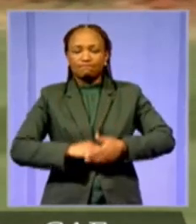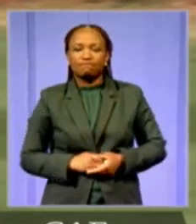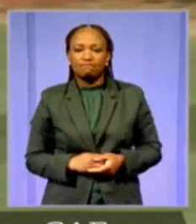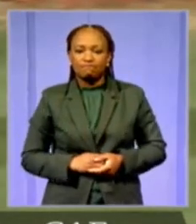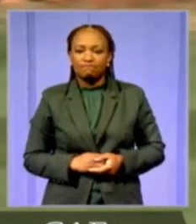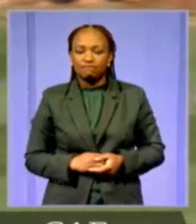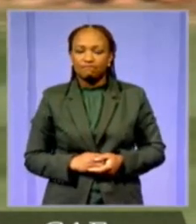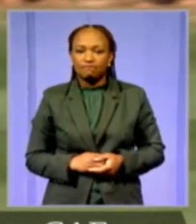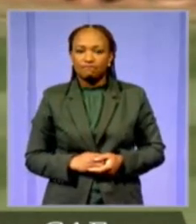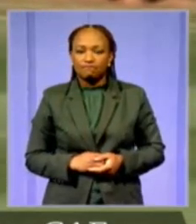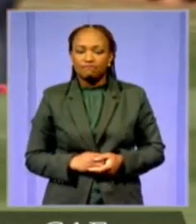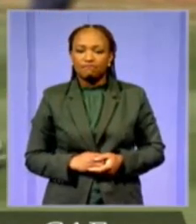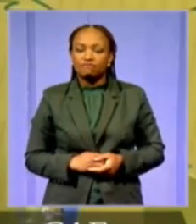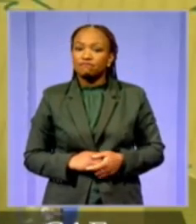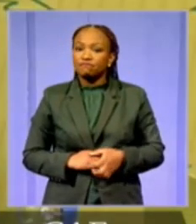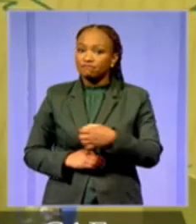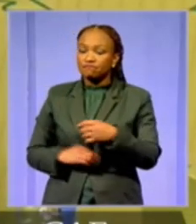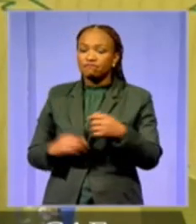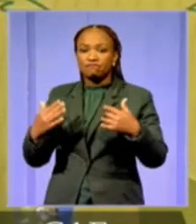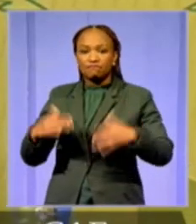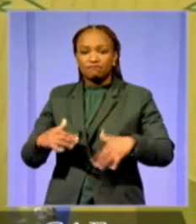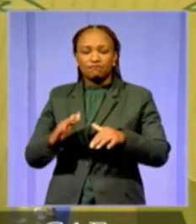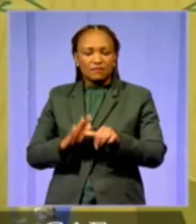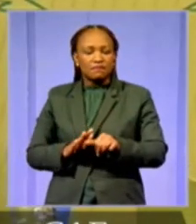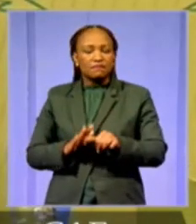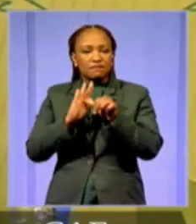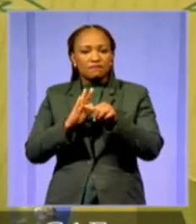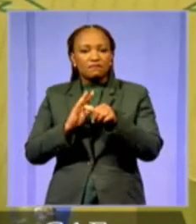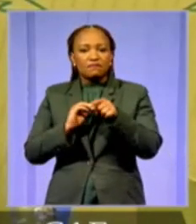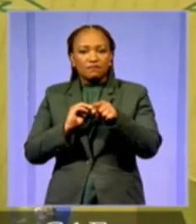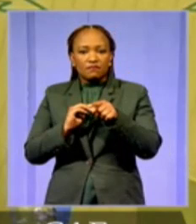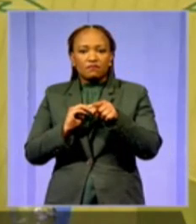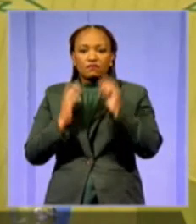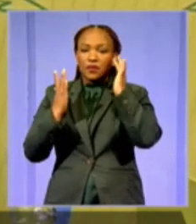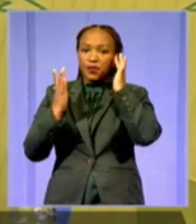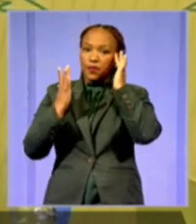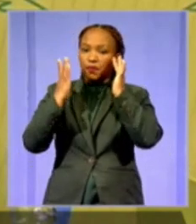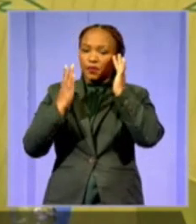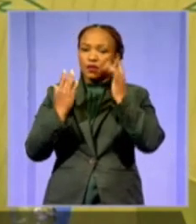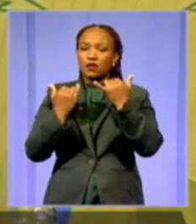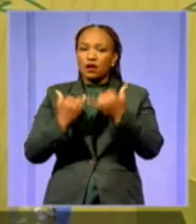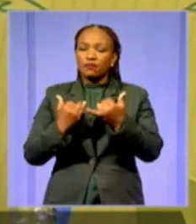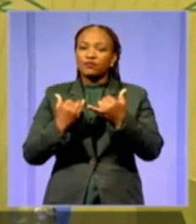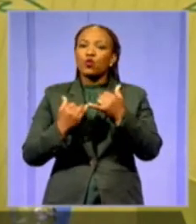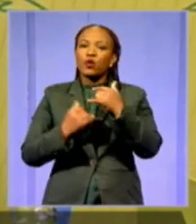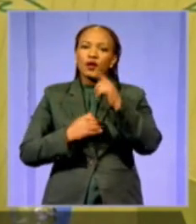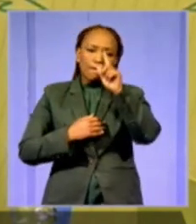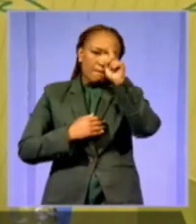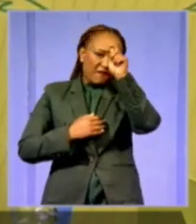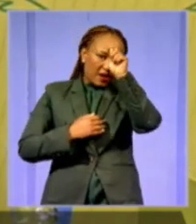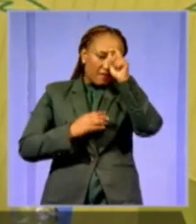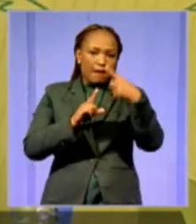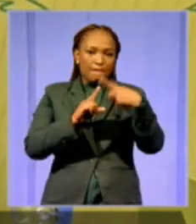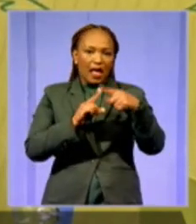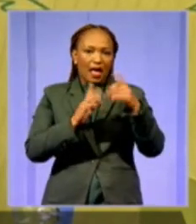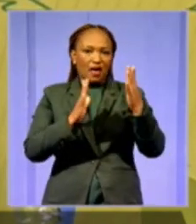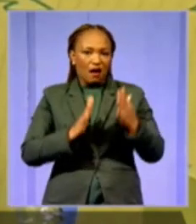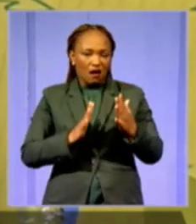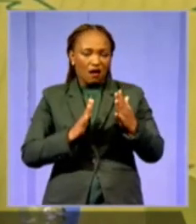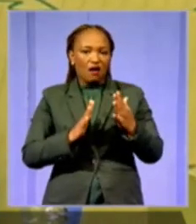very big significance if you consider that we are only seeing Bafana players today. We are only seeing